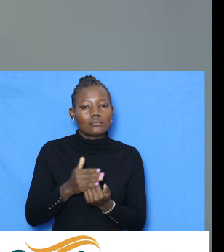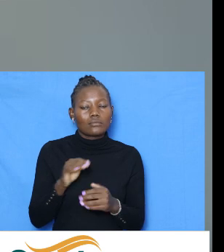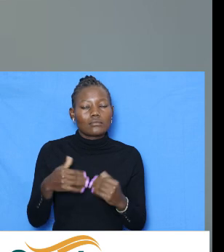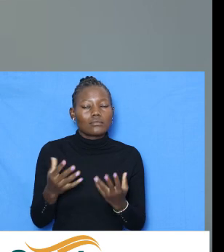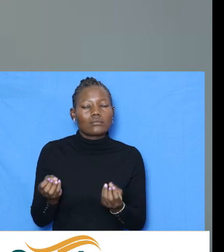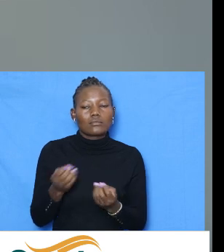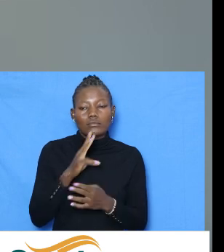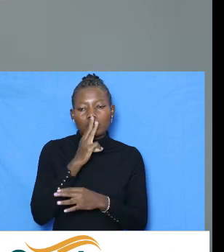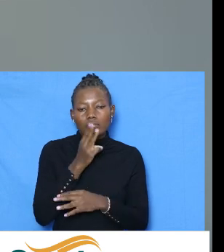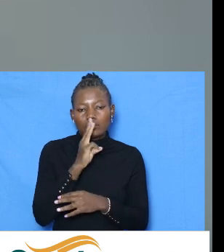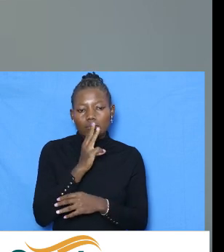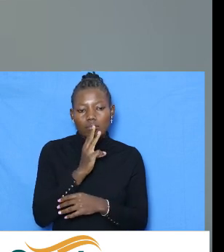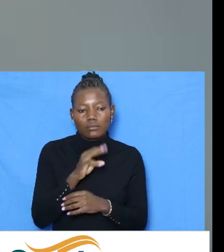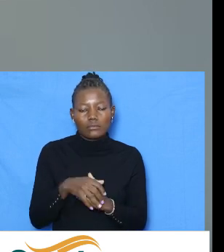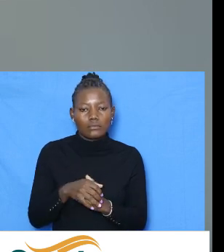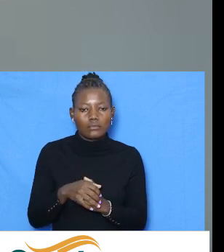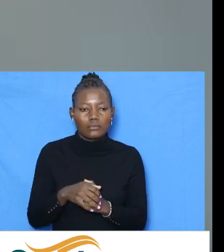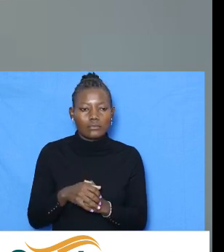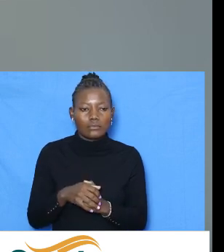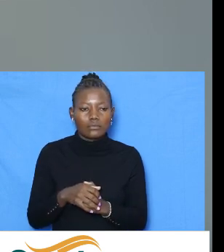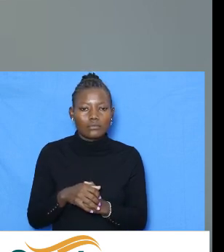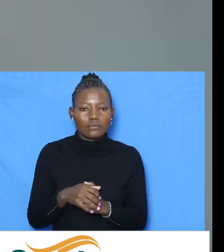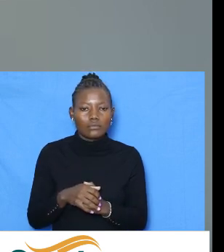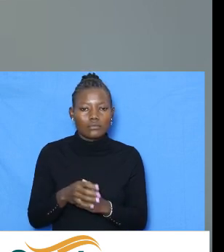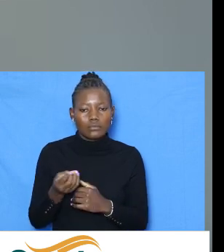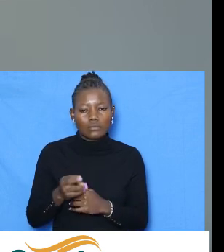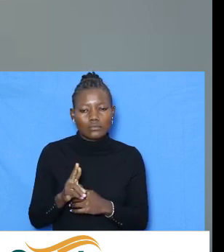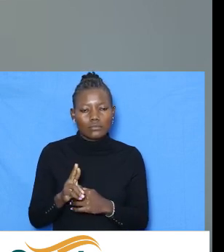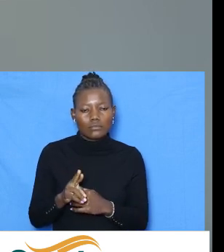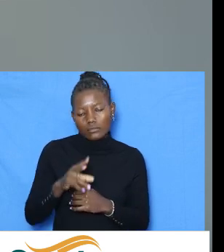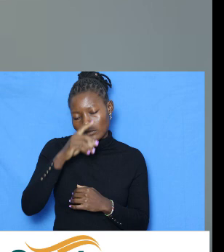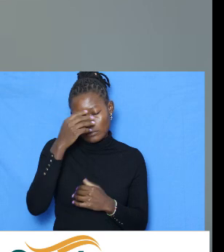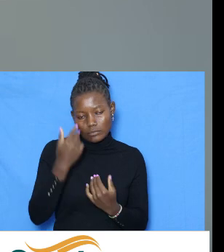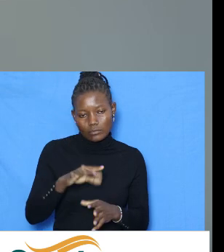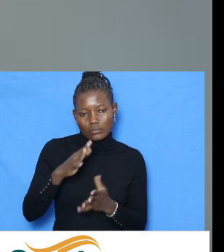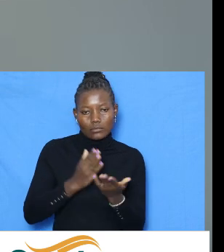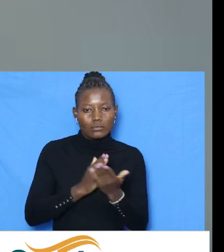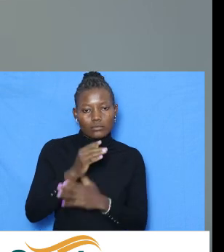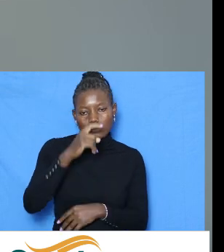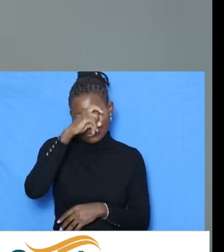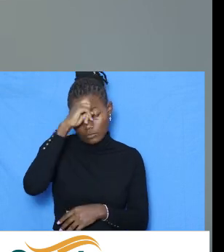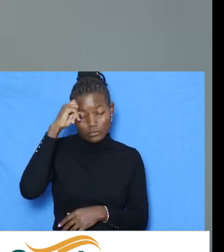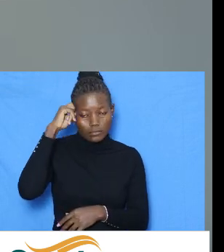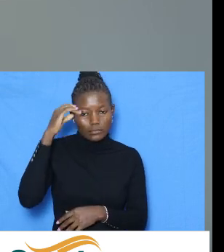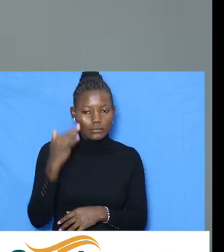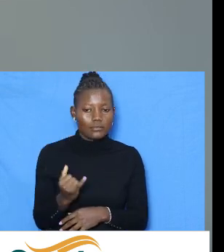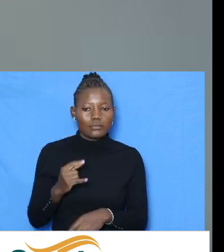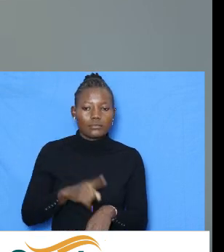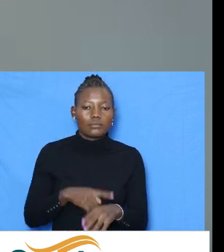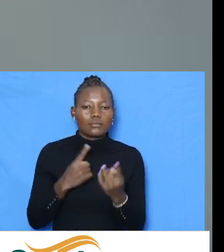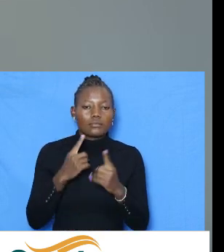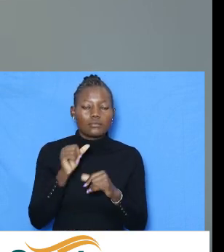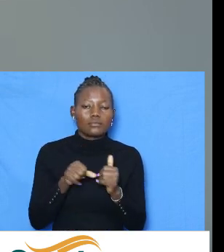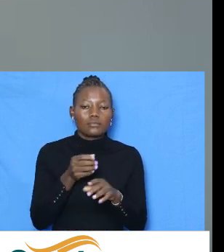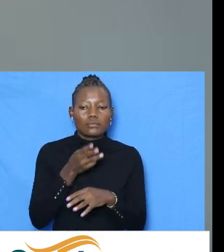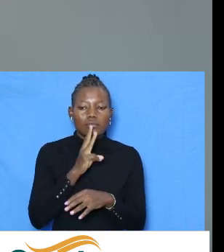water or how much excretion they're losing, how much fluid they're losing through sweat. Because we also, when we're talking about hydration,